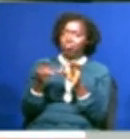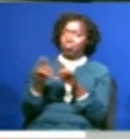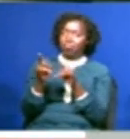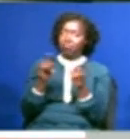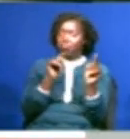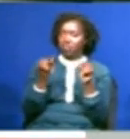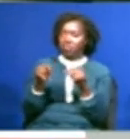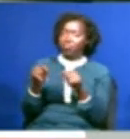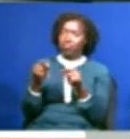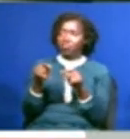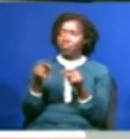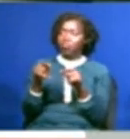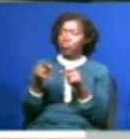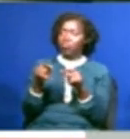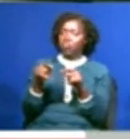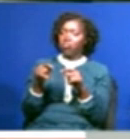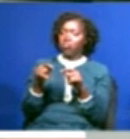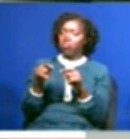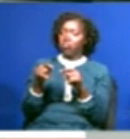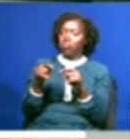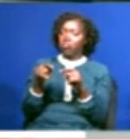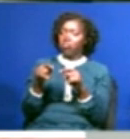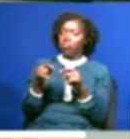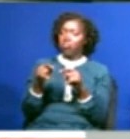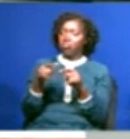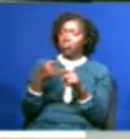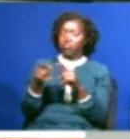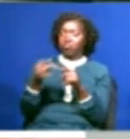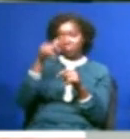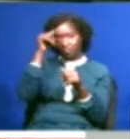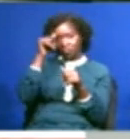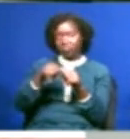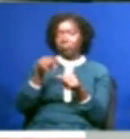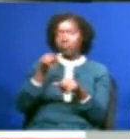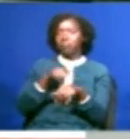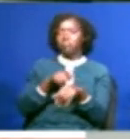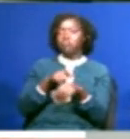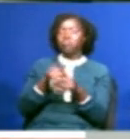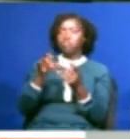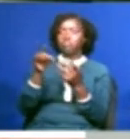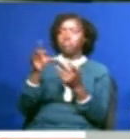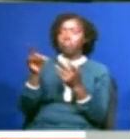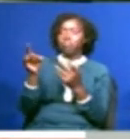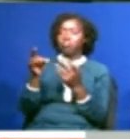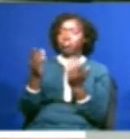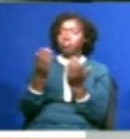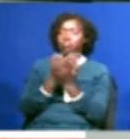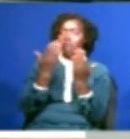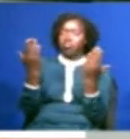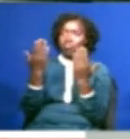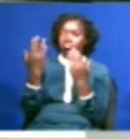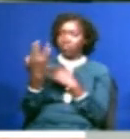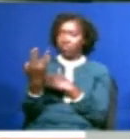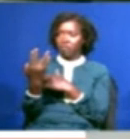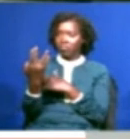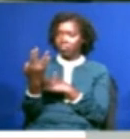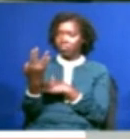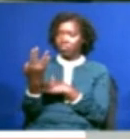play to put their input there. But remember, when they were nominating this Charera 4, it was